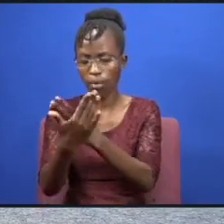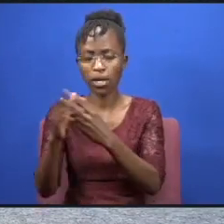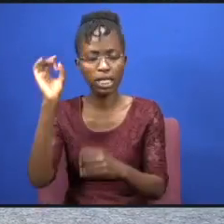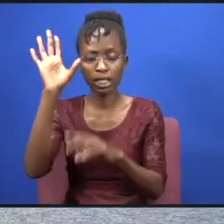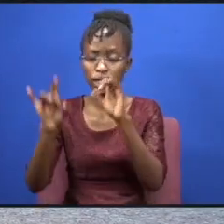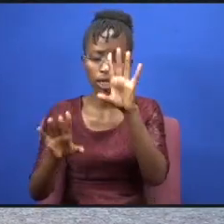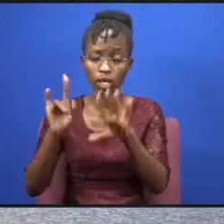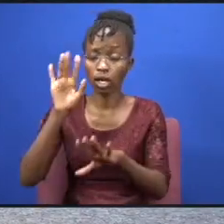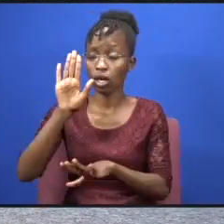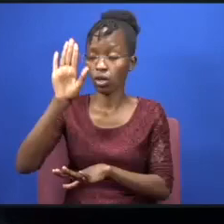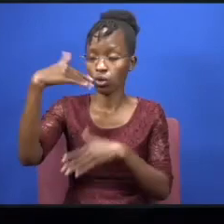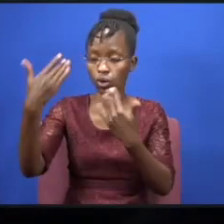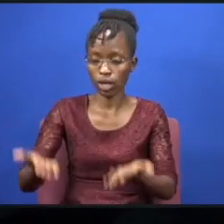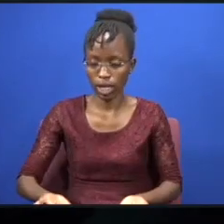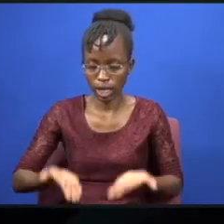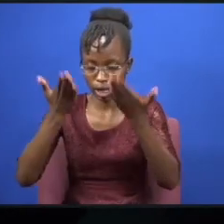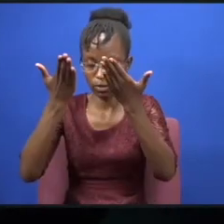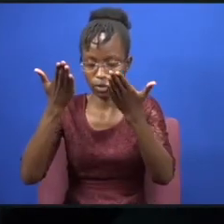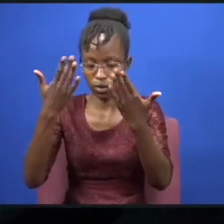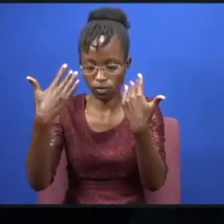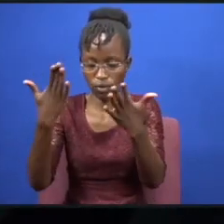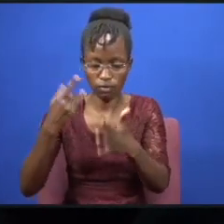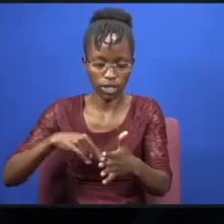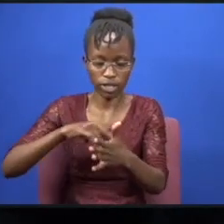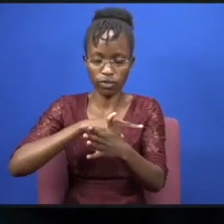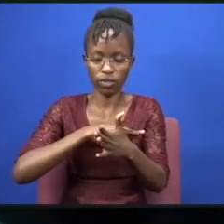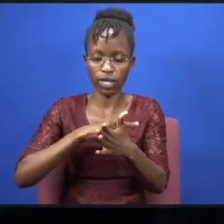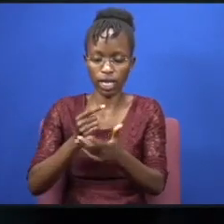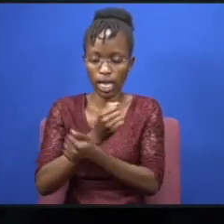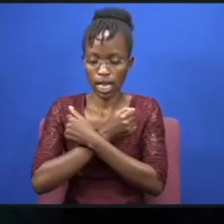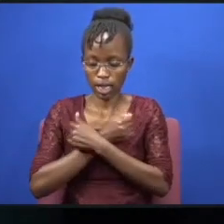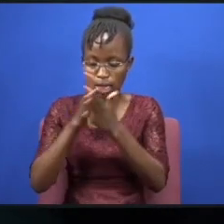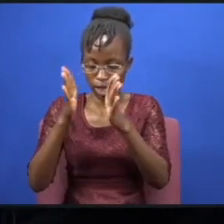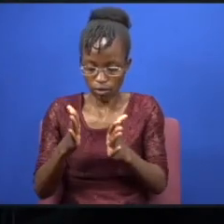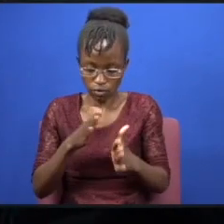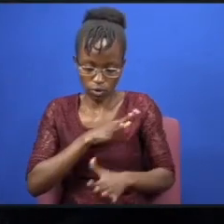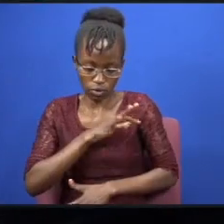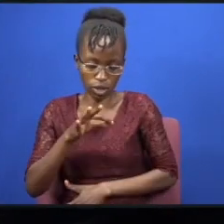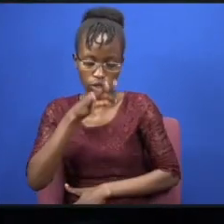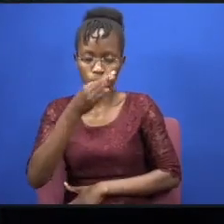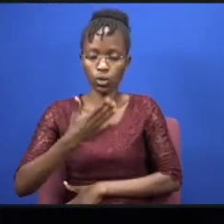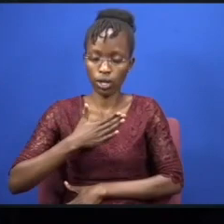You're the lifter of our head, the lover of my soul.